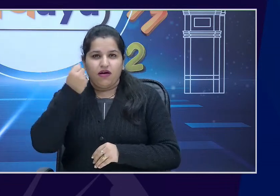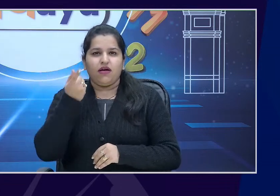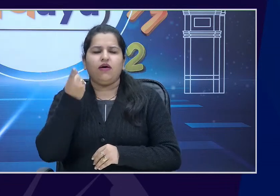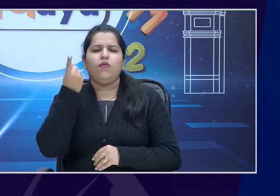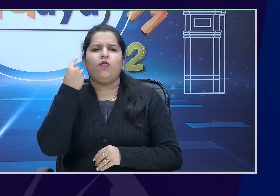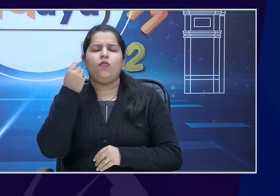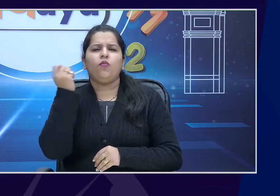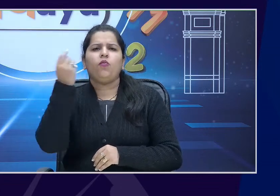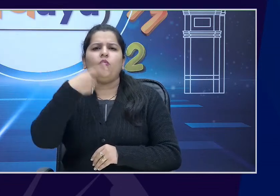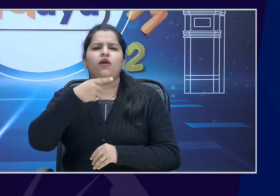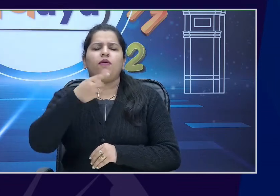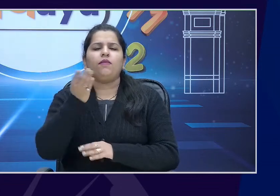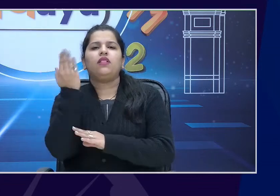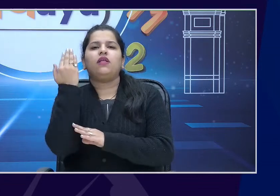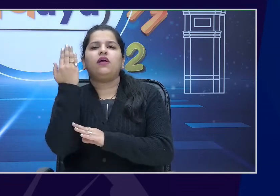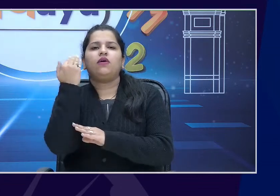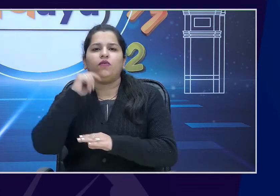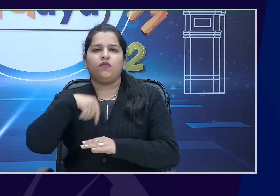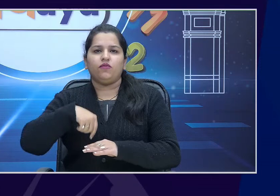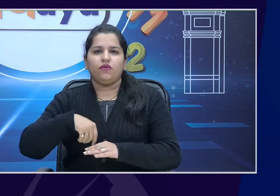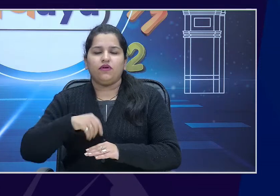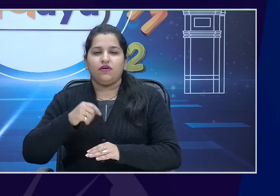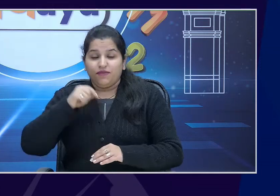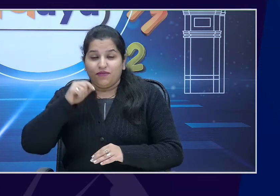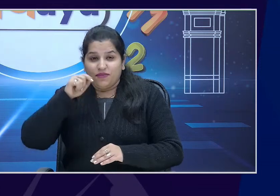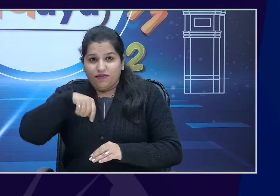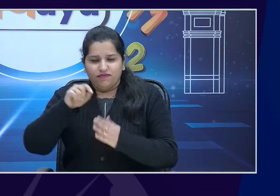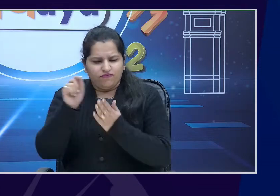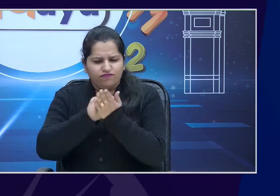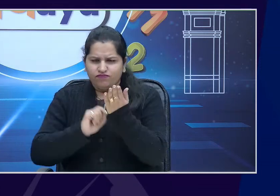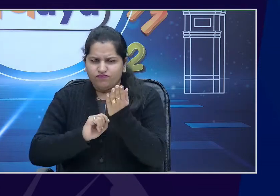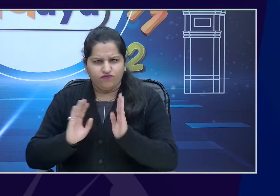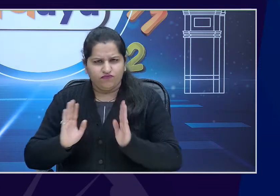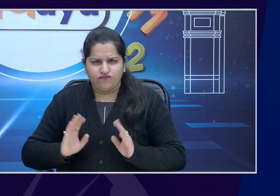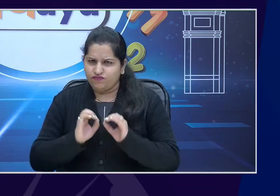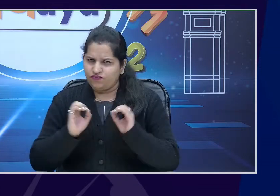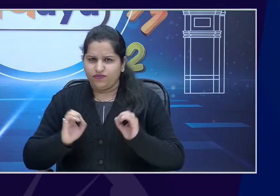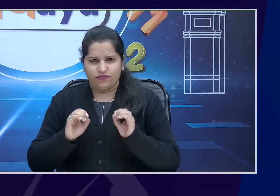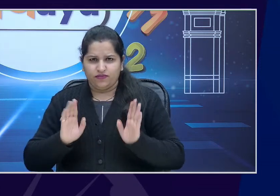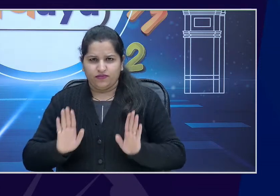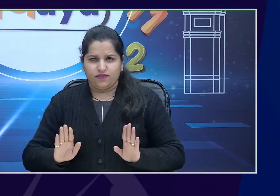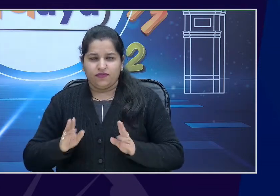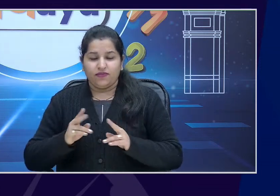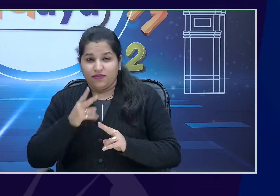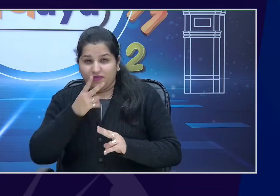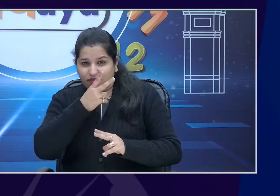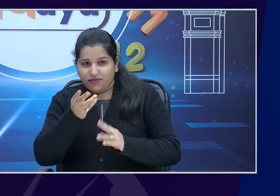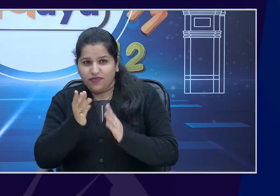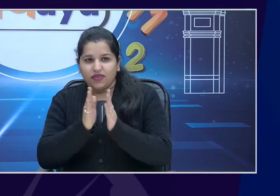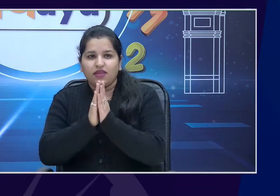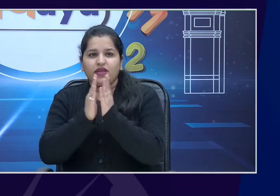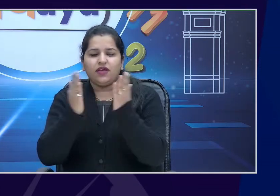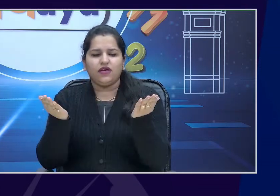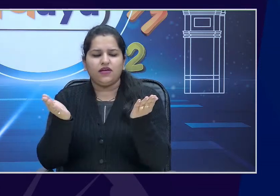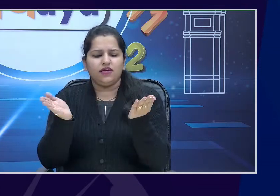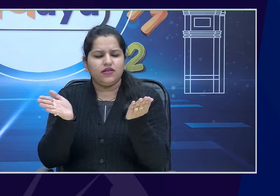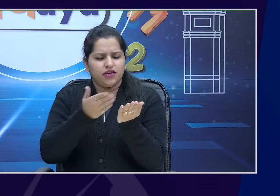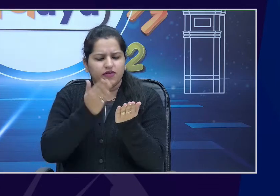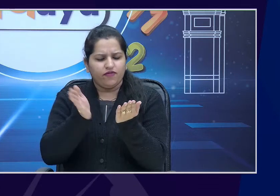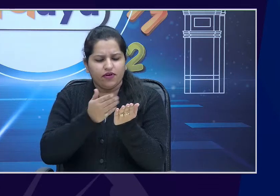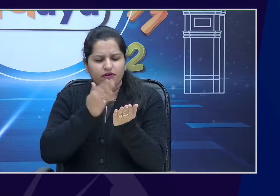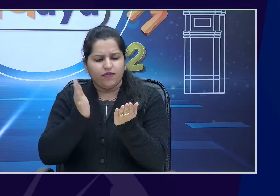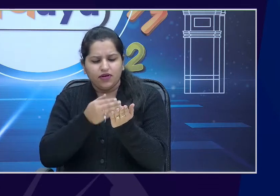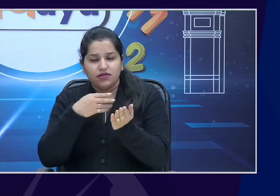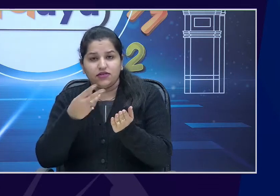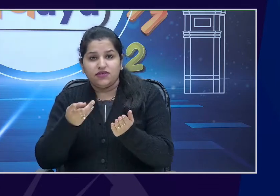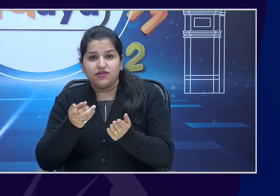ago. So, I have not started writing anything in this diary, and therefore, you can see the diary. It has different pages